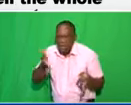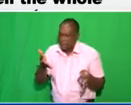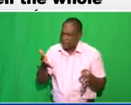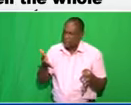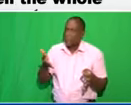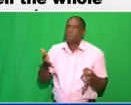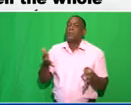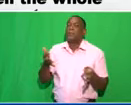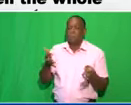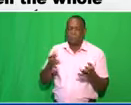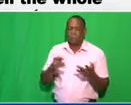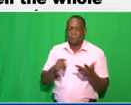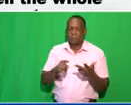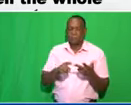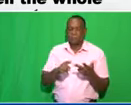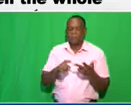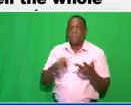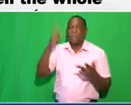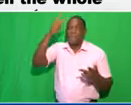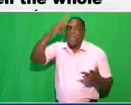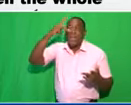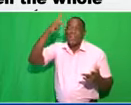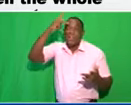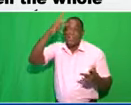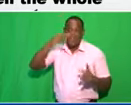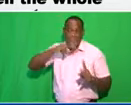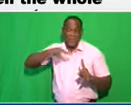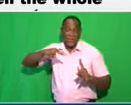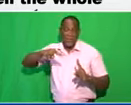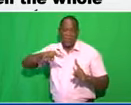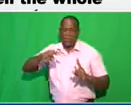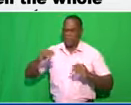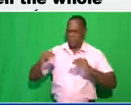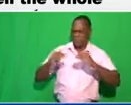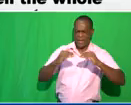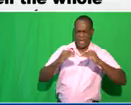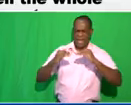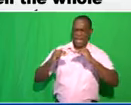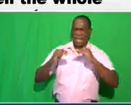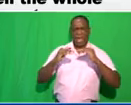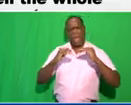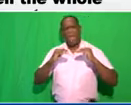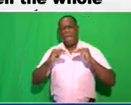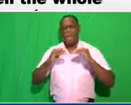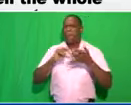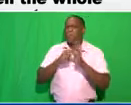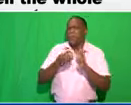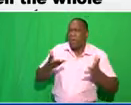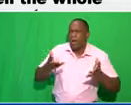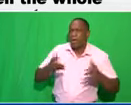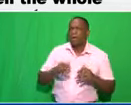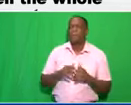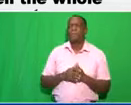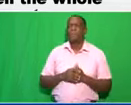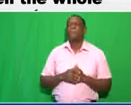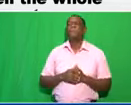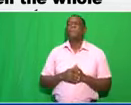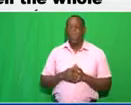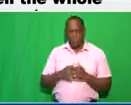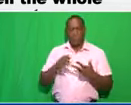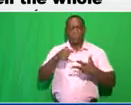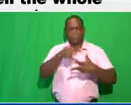looks at things like fairness. What is fairness? How does that impinge upon the choices that we made? So we use these multiple lenses,